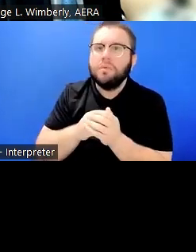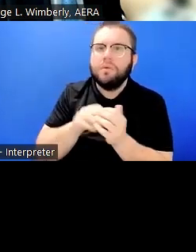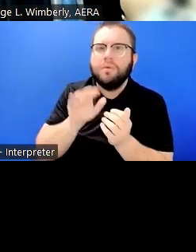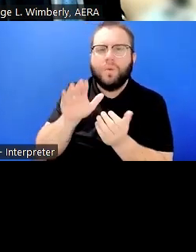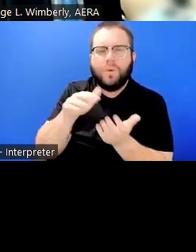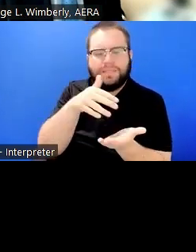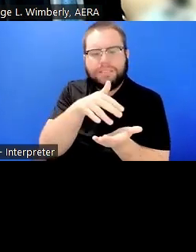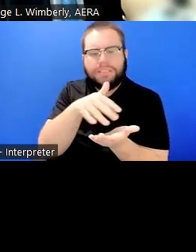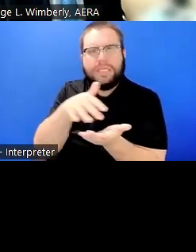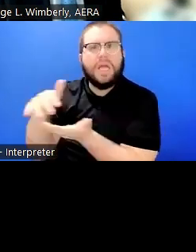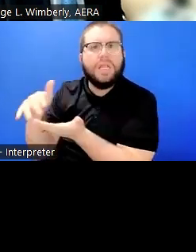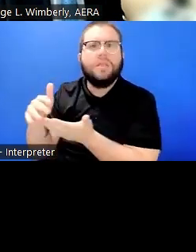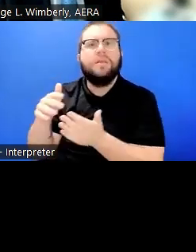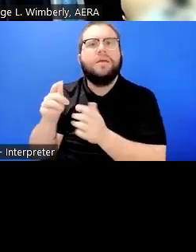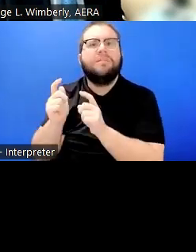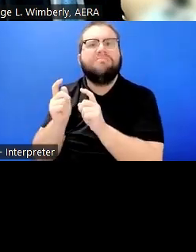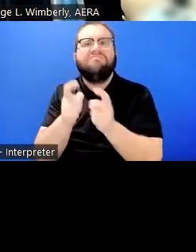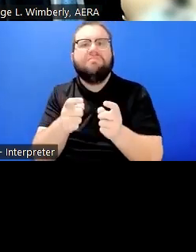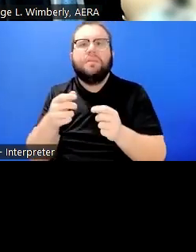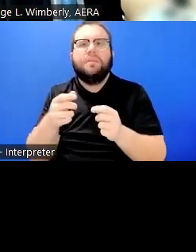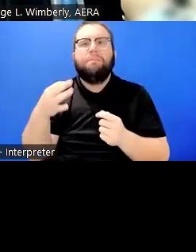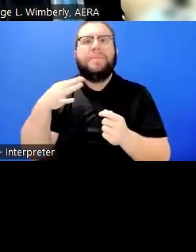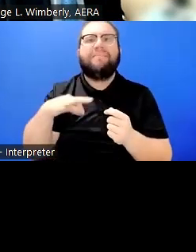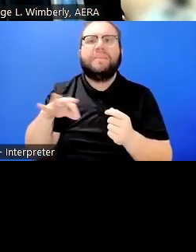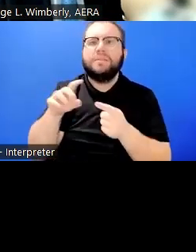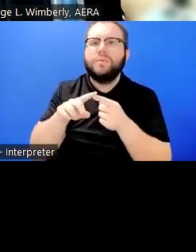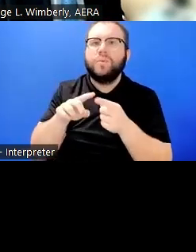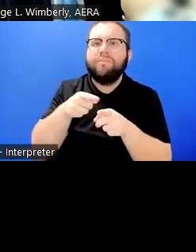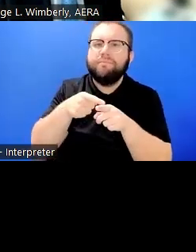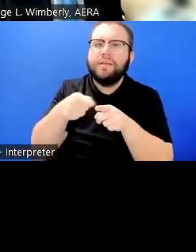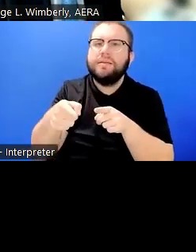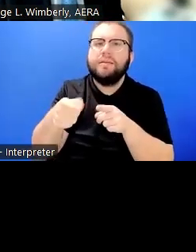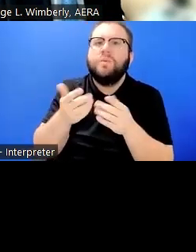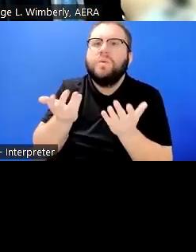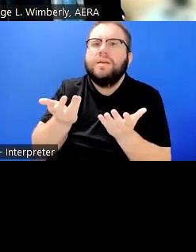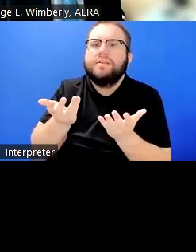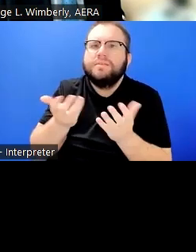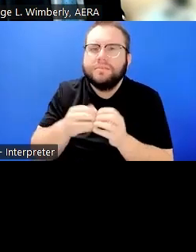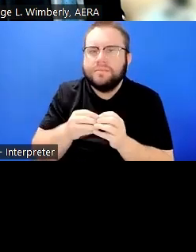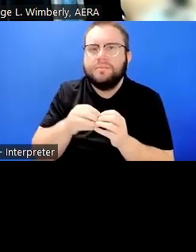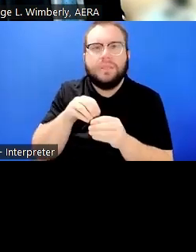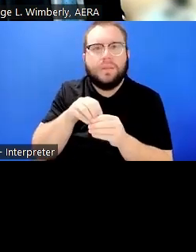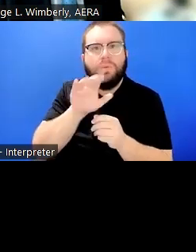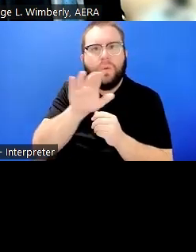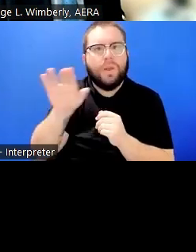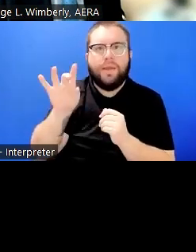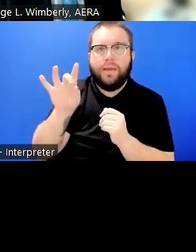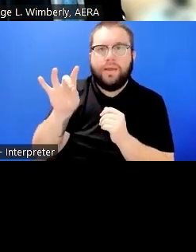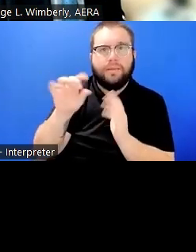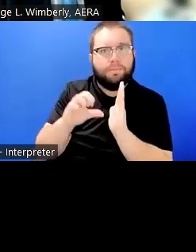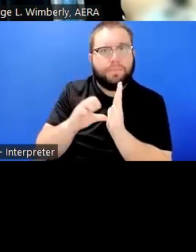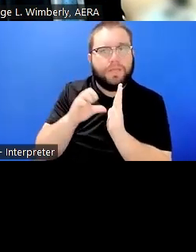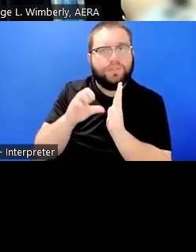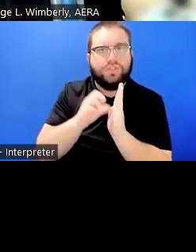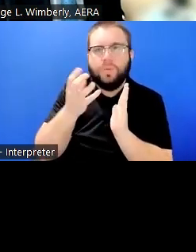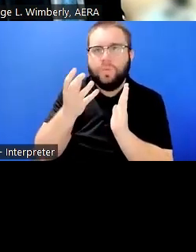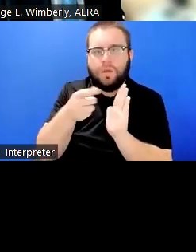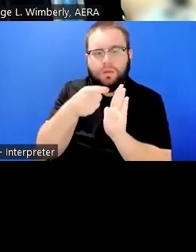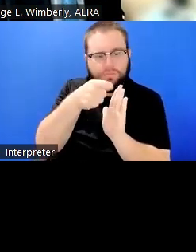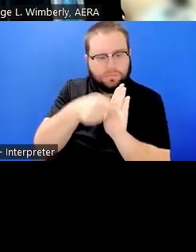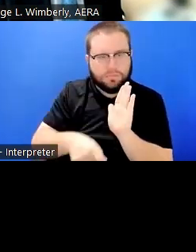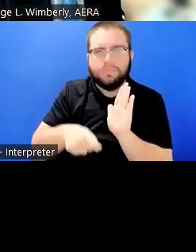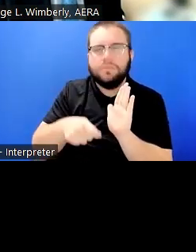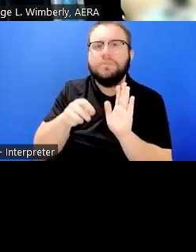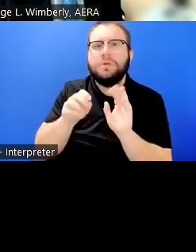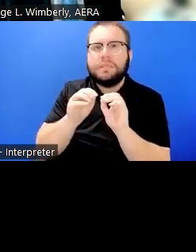about that, and clear about, as you're talking about things in your 8 pages, that your measures are clearly